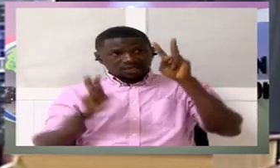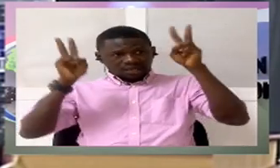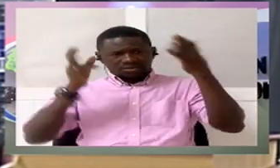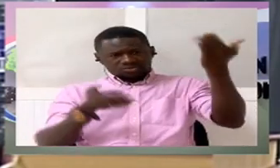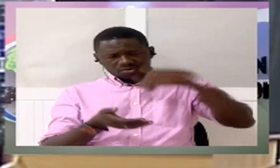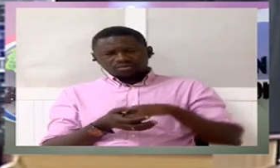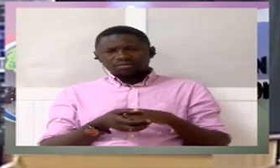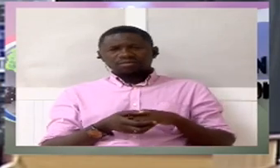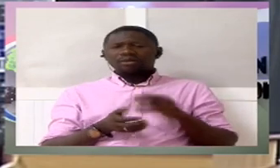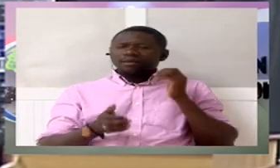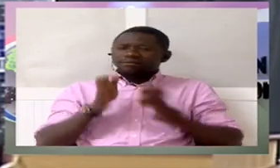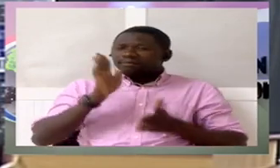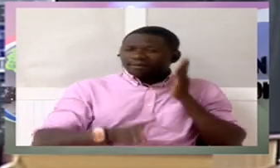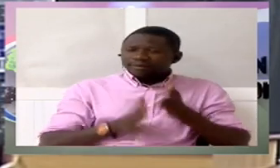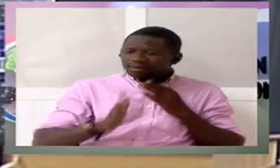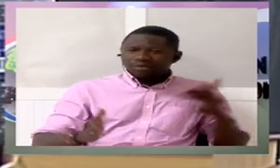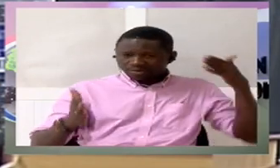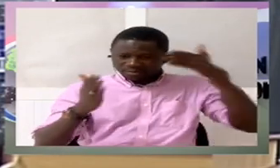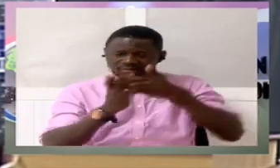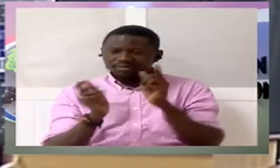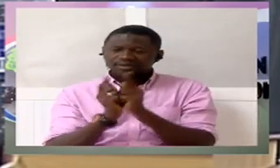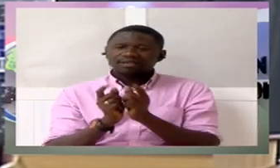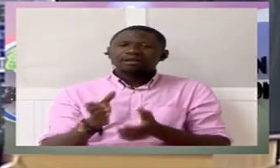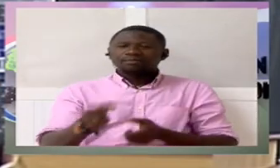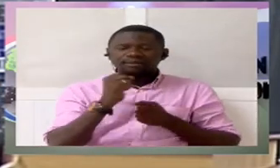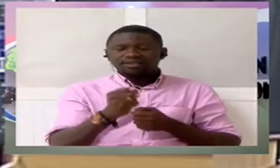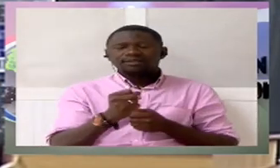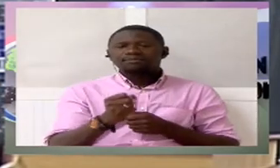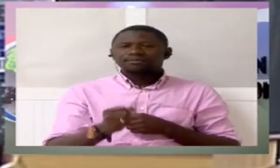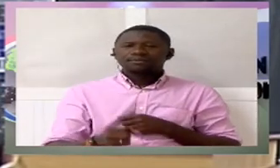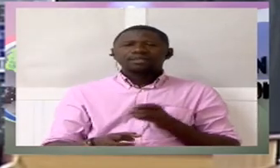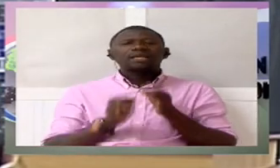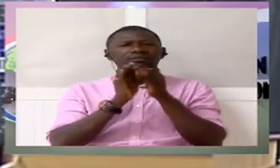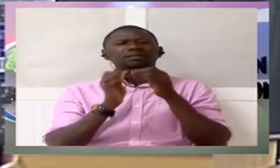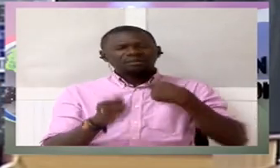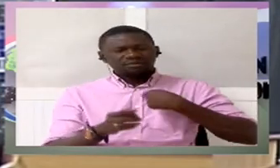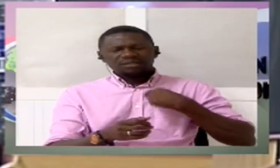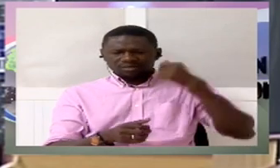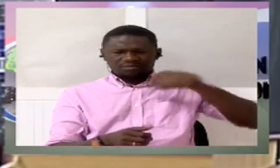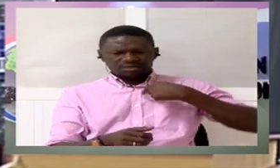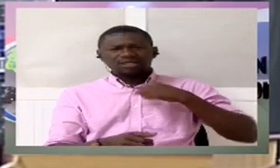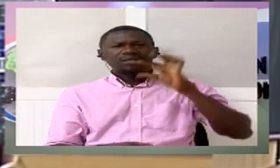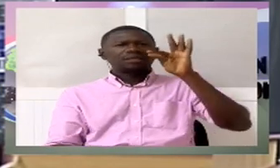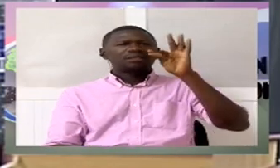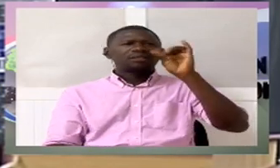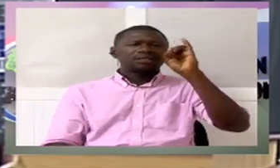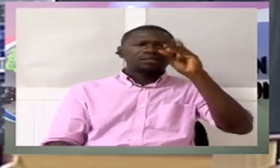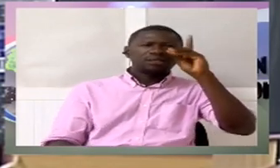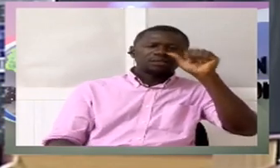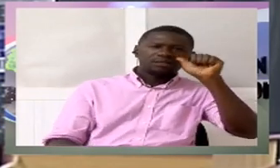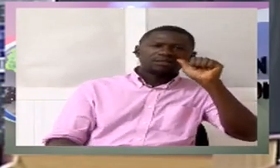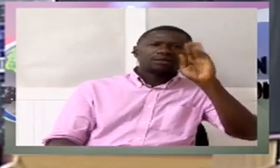Until I got to him. Abulodiela. And I shook his hand. Nkai ko hechi ntelem tida baba job. I said to him, hechi, it's me, tida baba